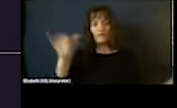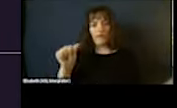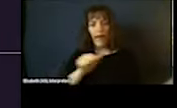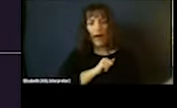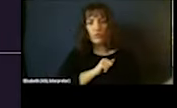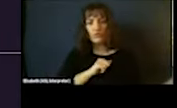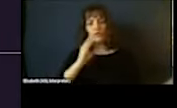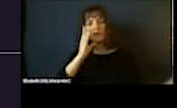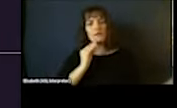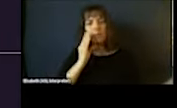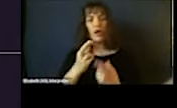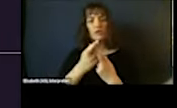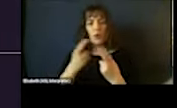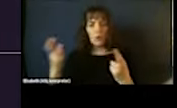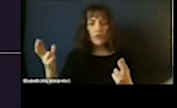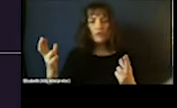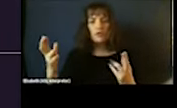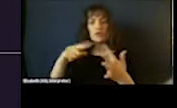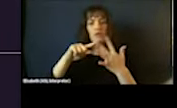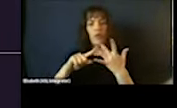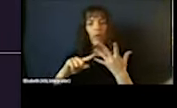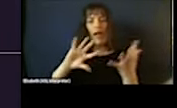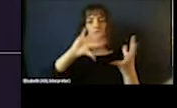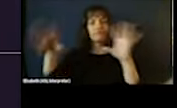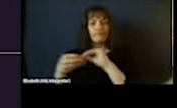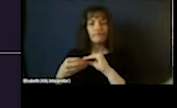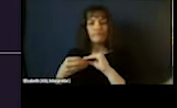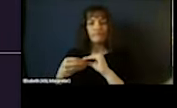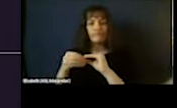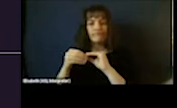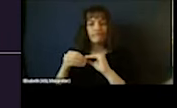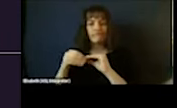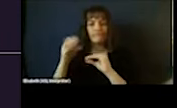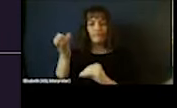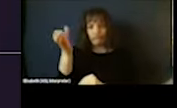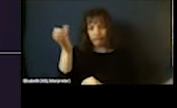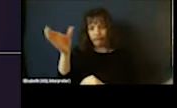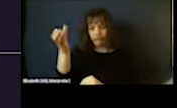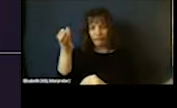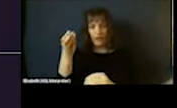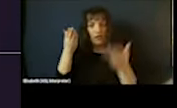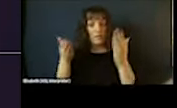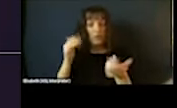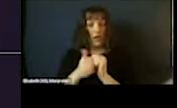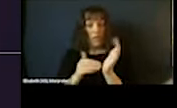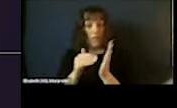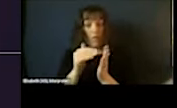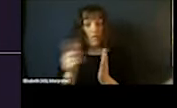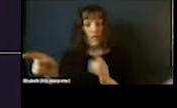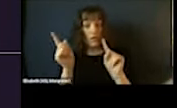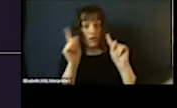collected that are scientific in nature throughout their lives. So this can be everything from how often they go to a museum and see a science